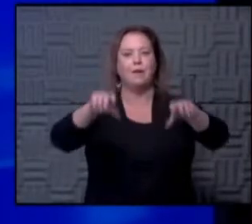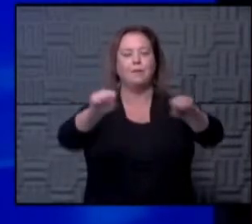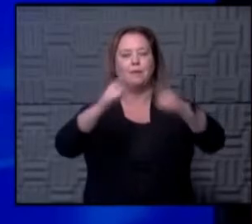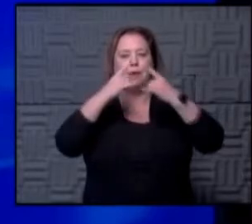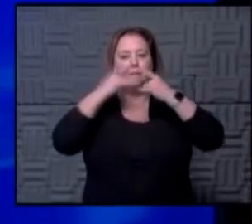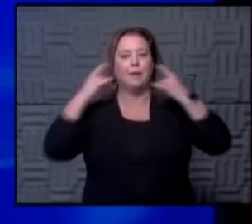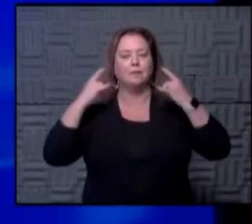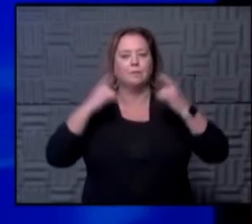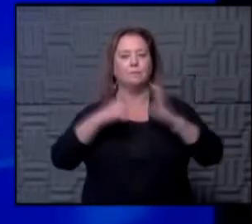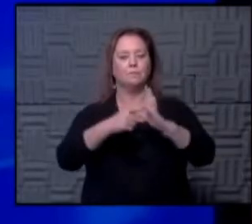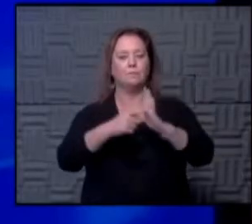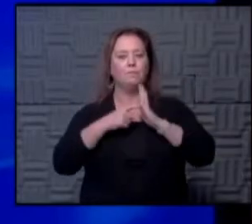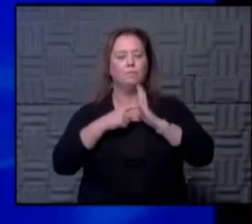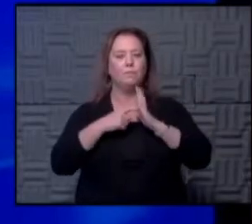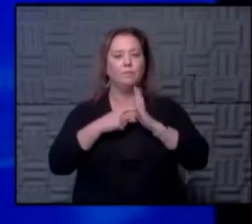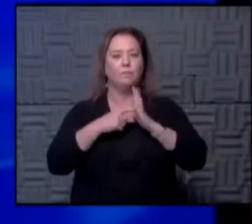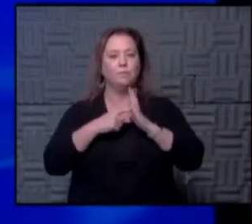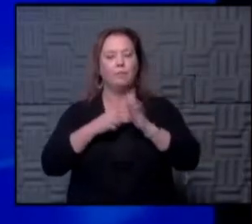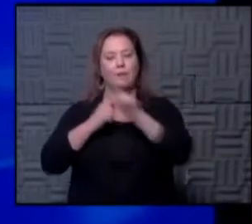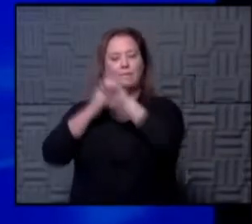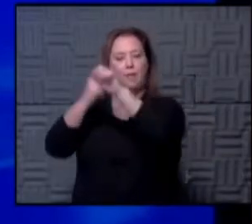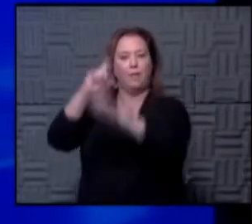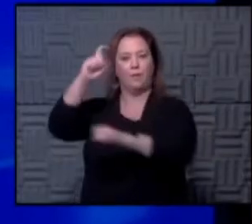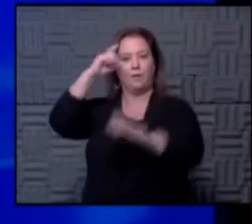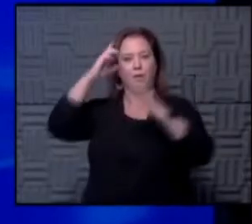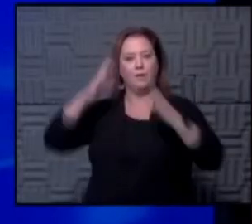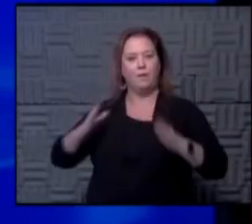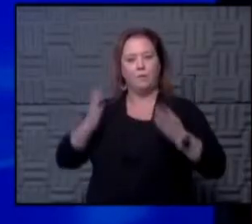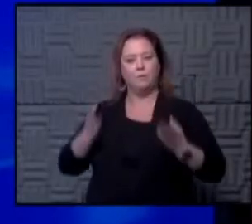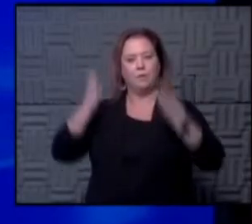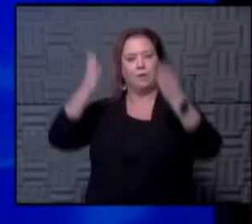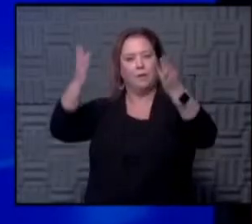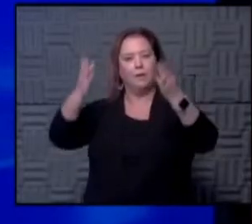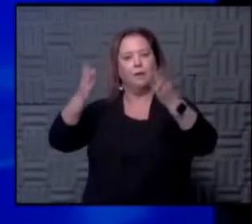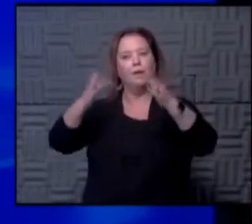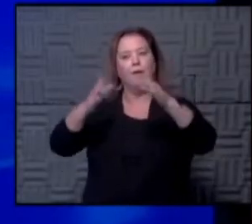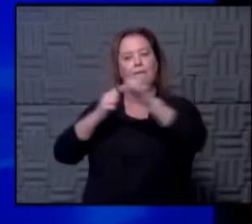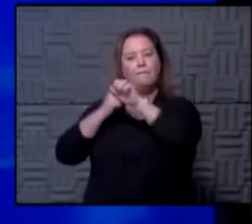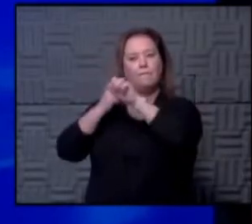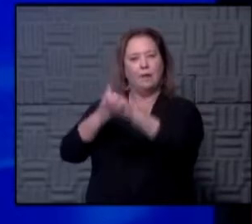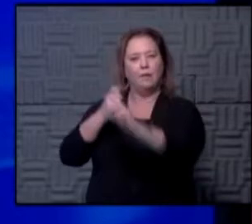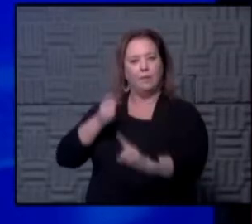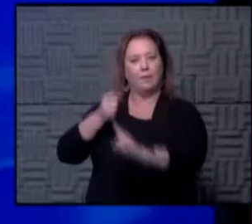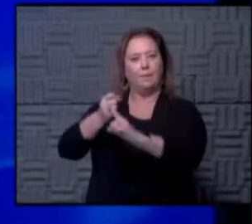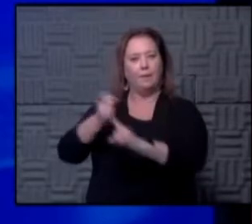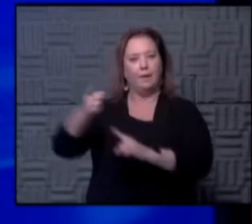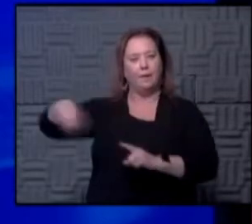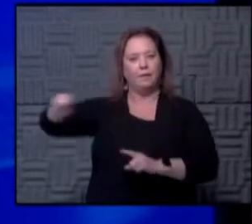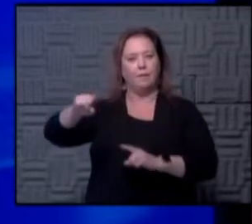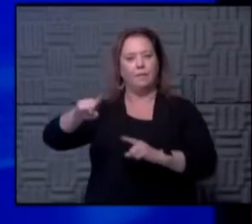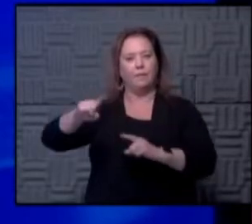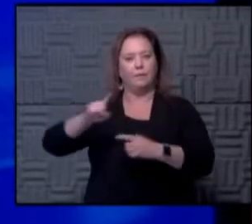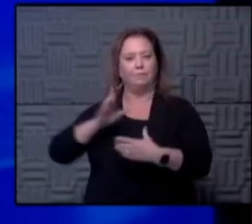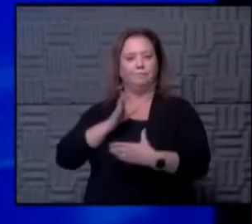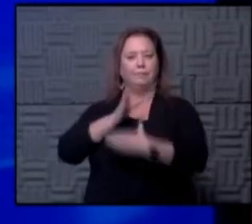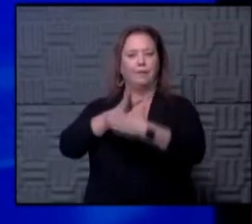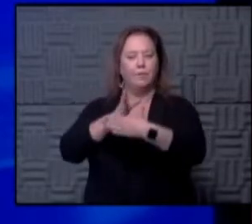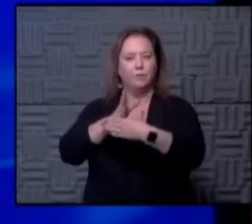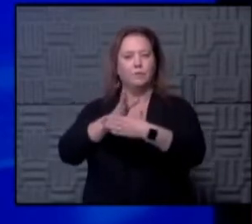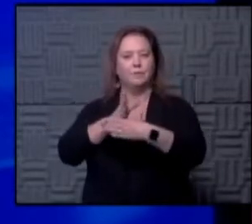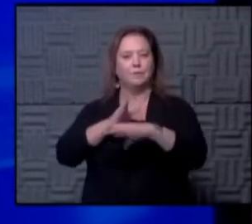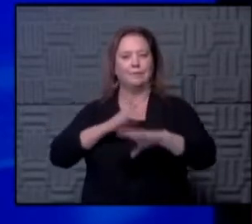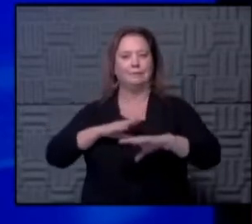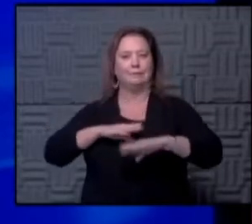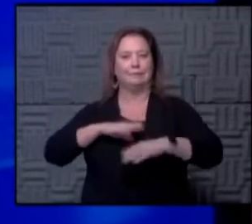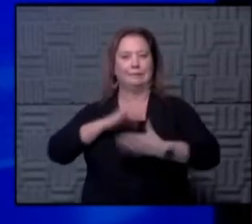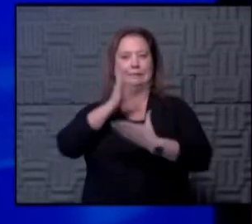similar to the governor's recommendations based on the impact that those interventions will have on the spread of disease in